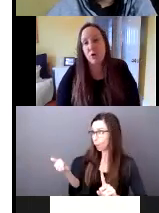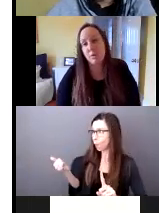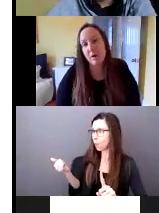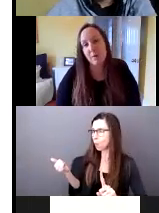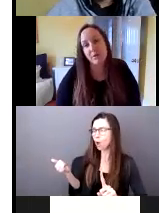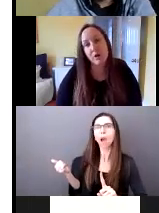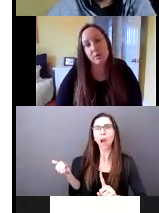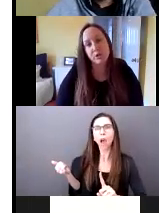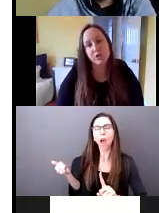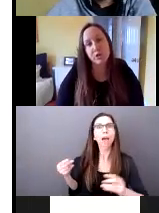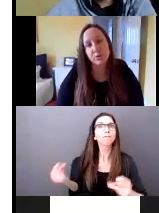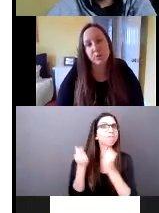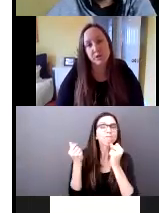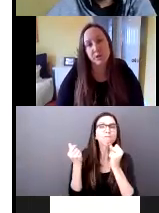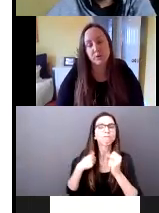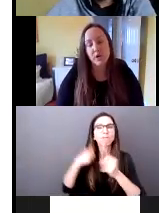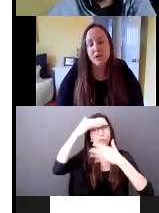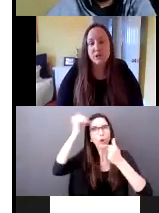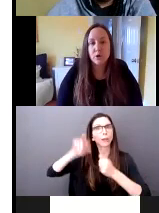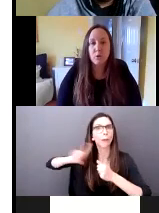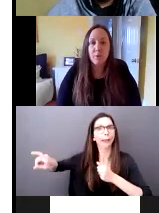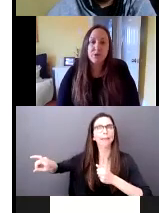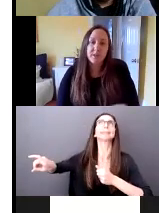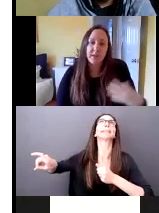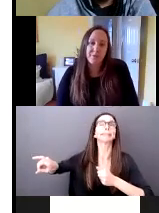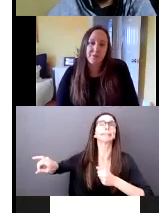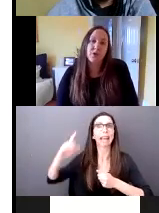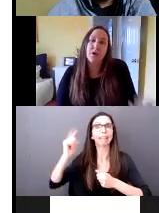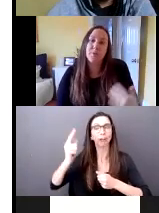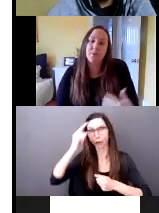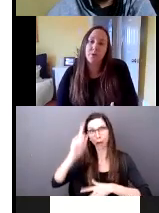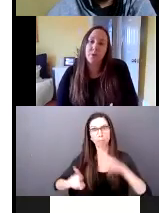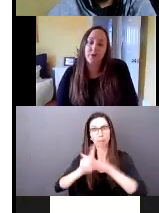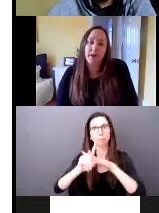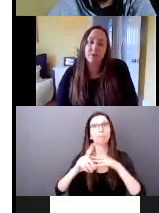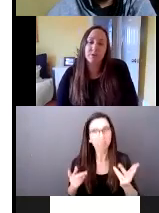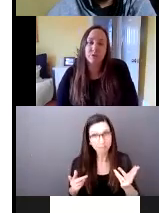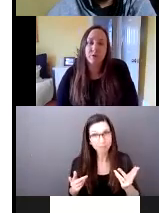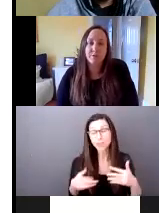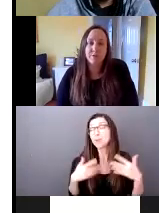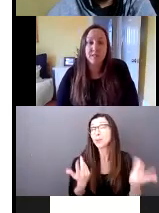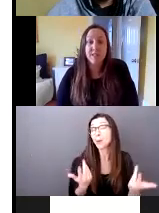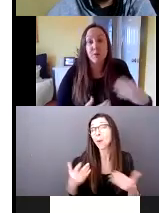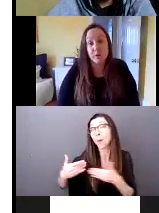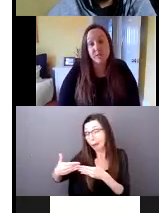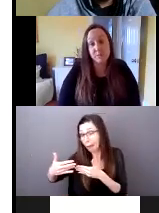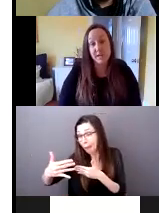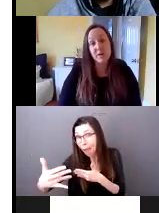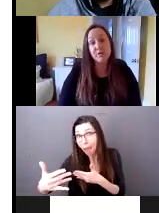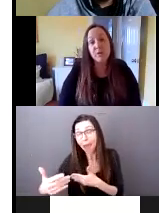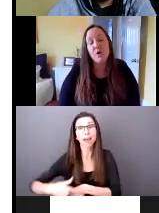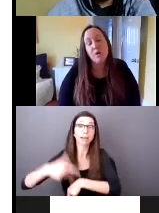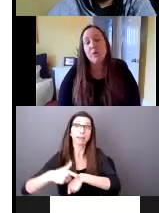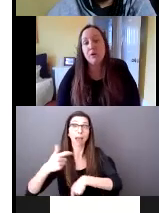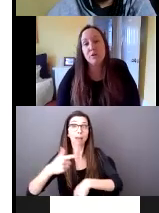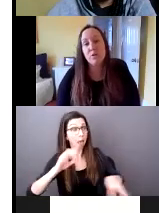things crop up and they're not really sure what to do. So by doing that follow-up, we're able to sort of see if what we did was